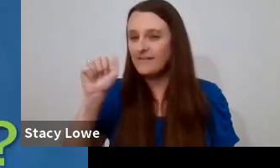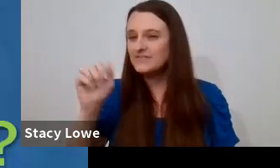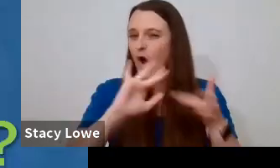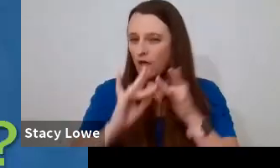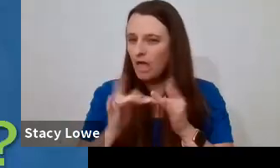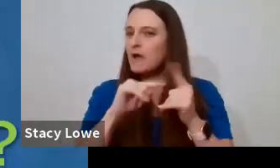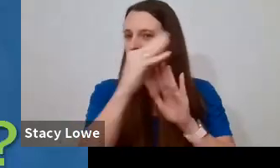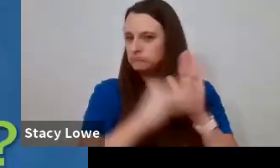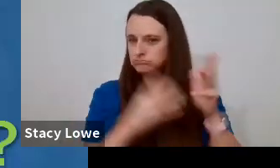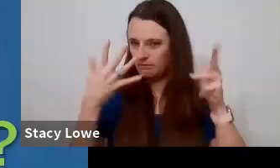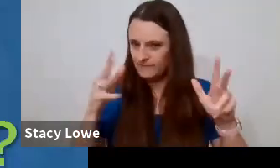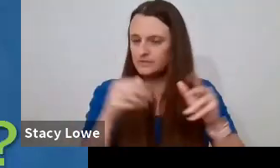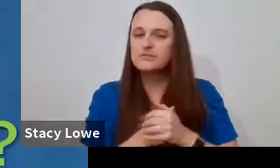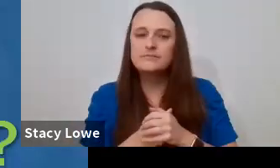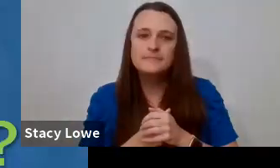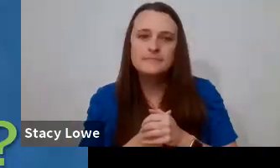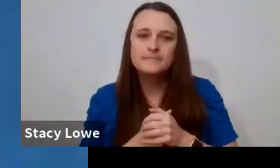completed.